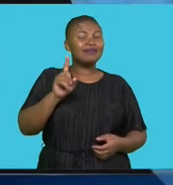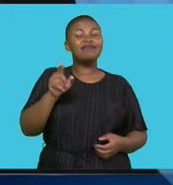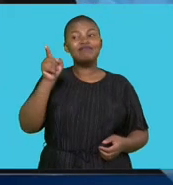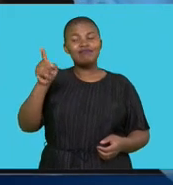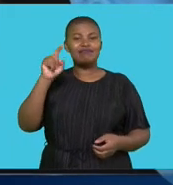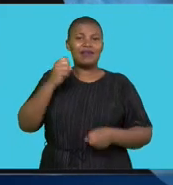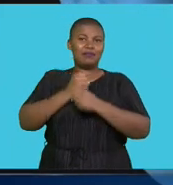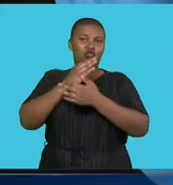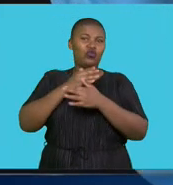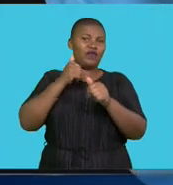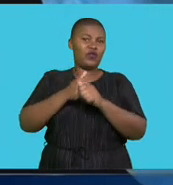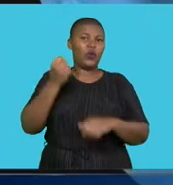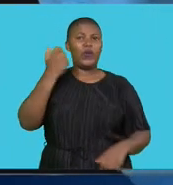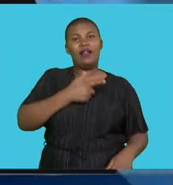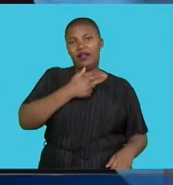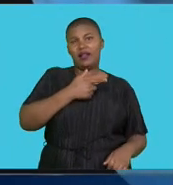promises.